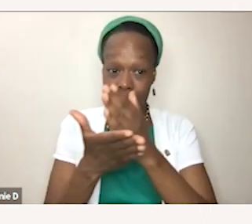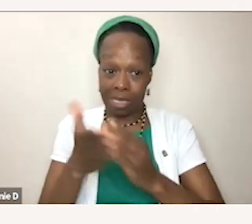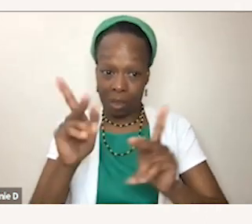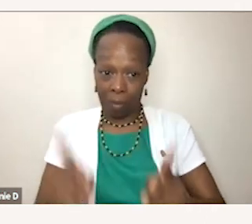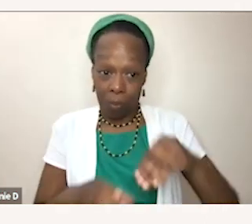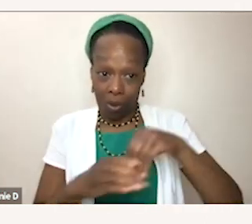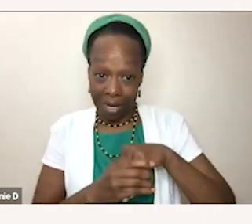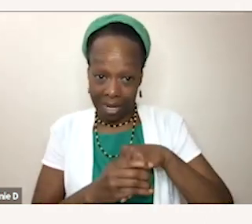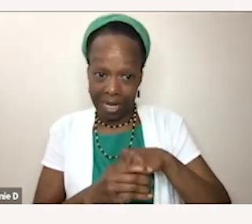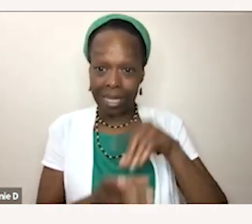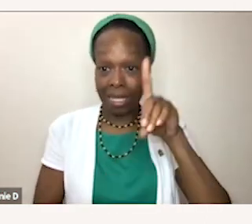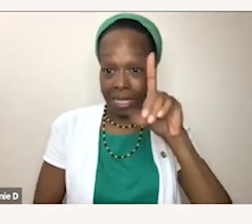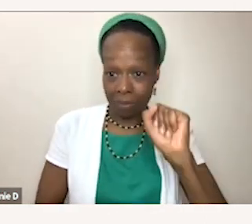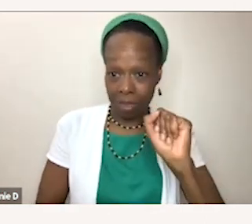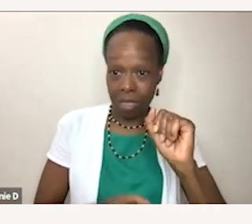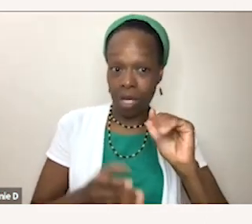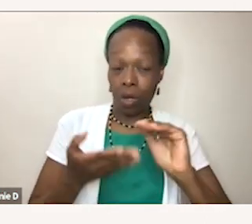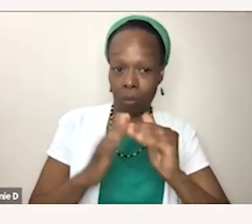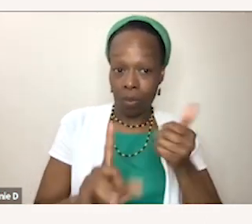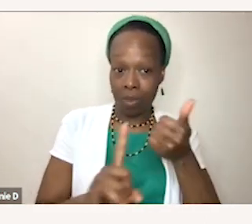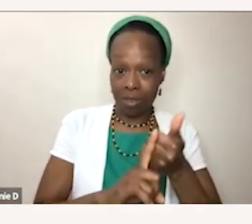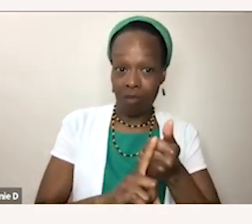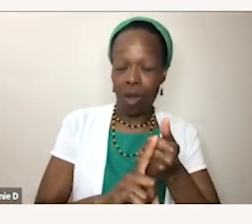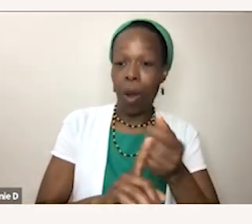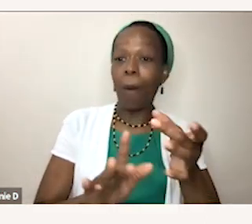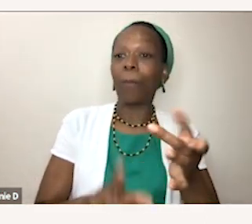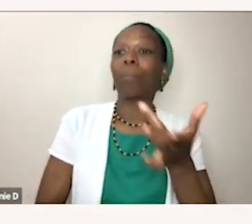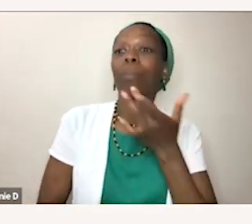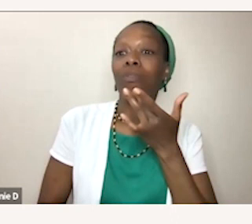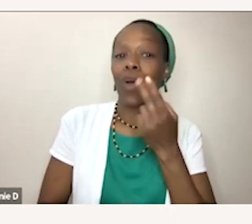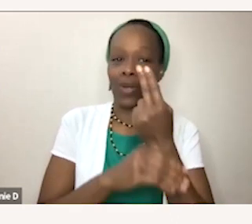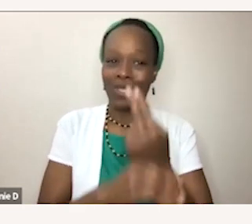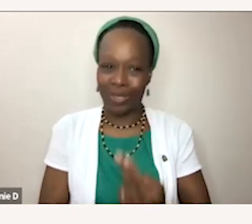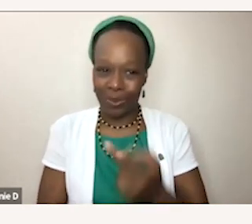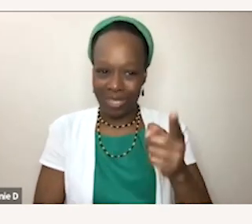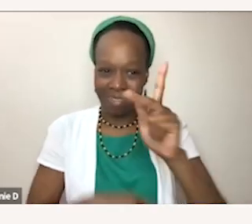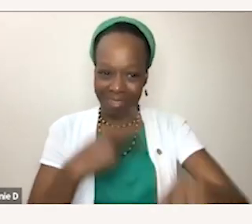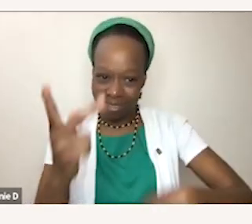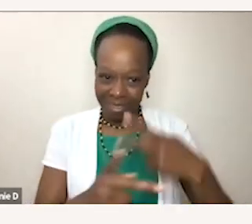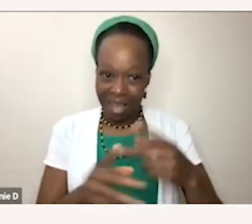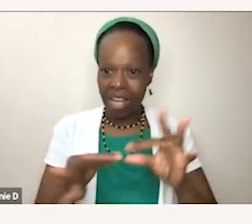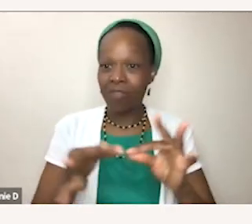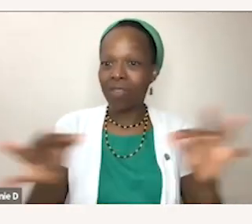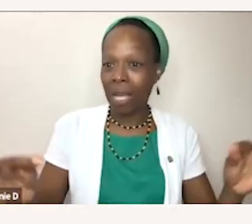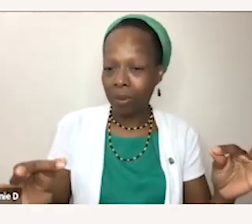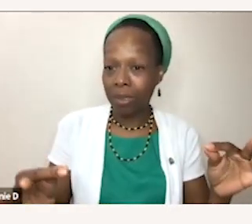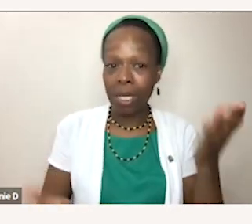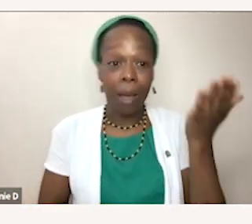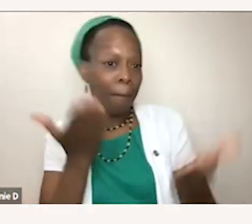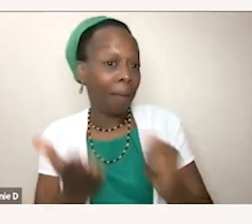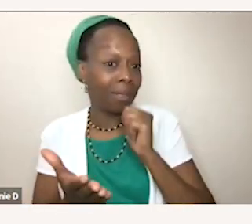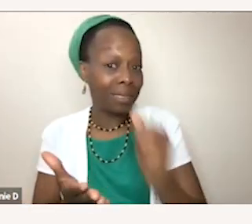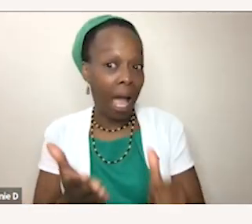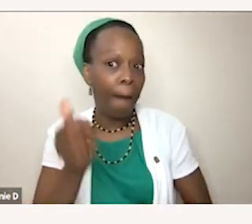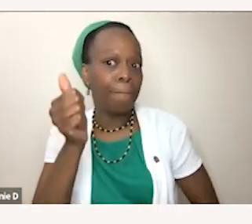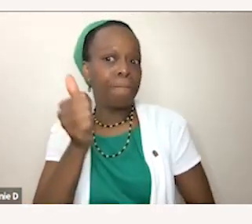prefer to use language that is more euphemistic. So even if that isn't the preference of the majority of the